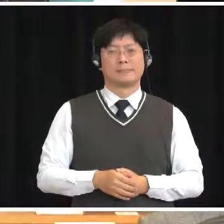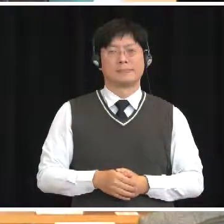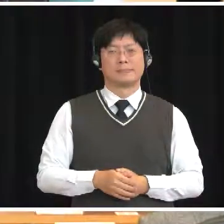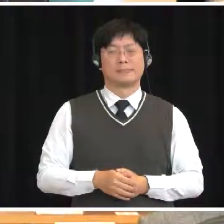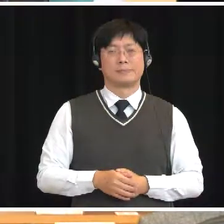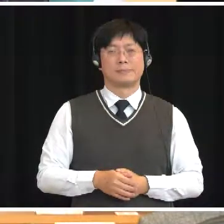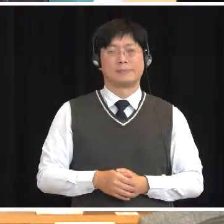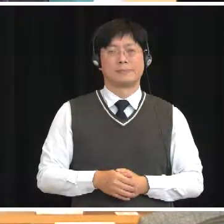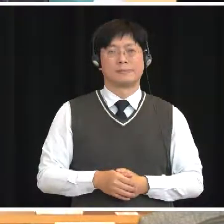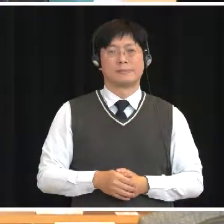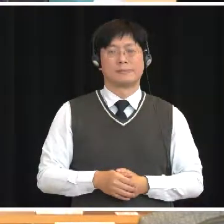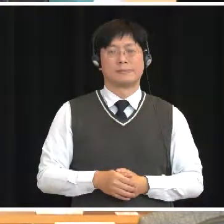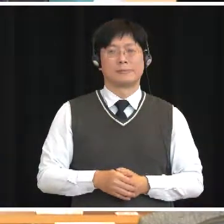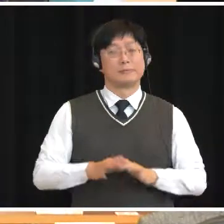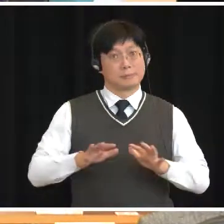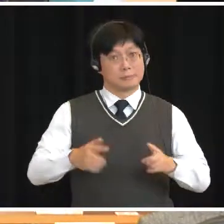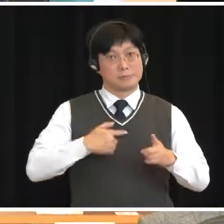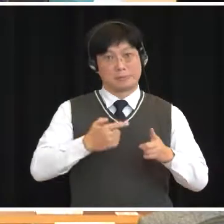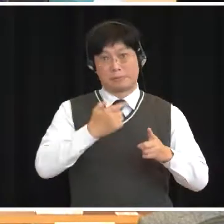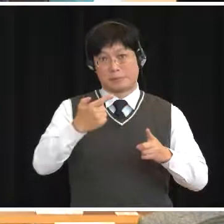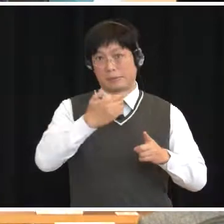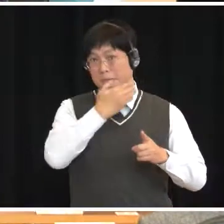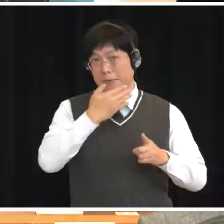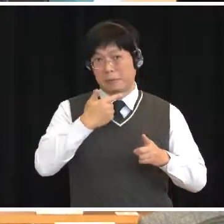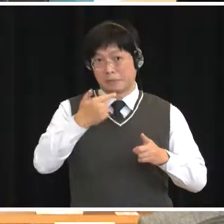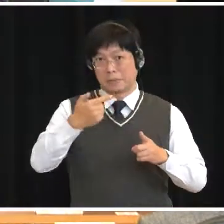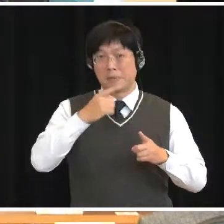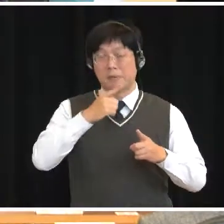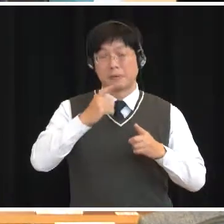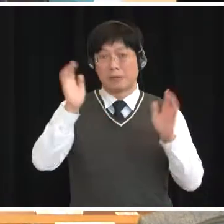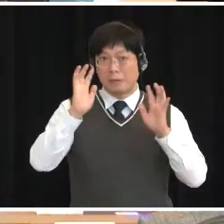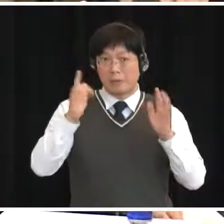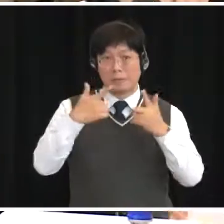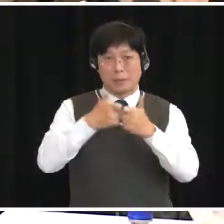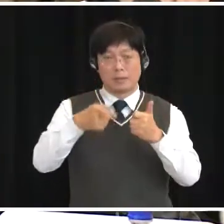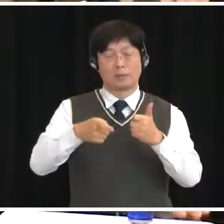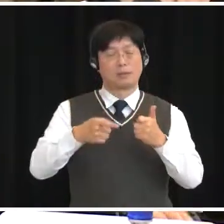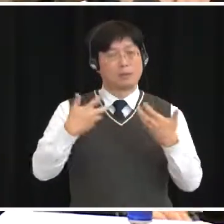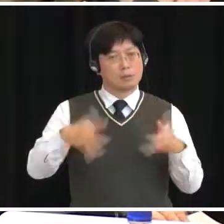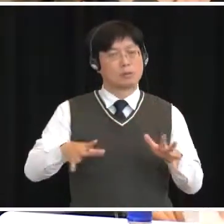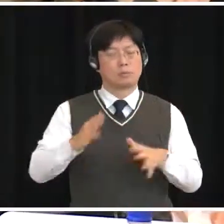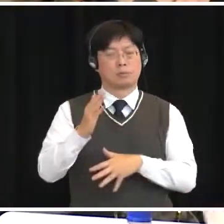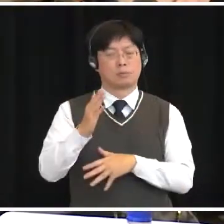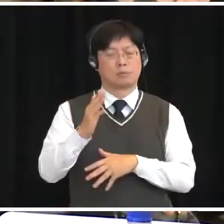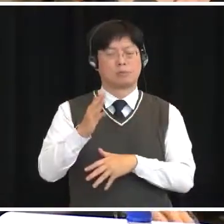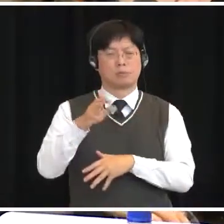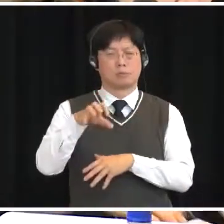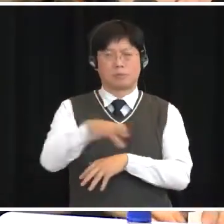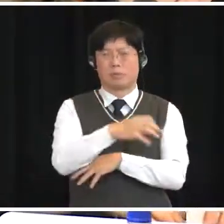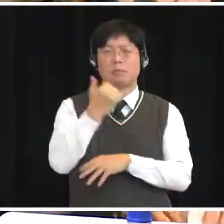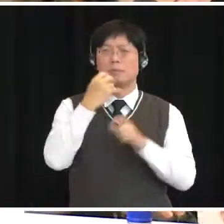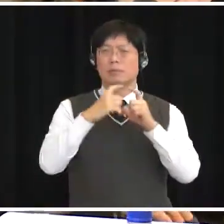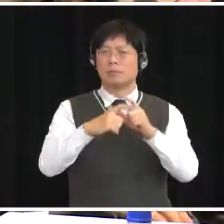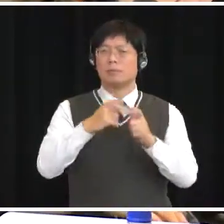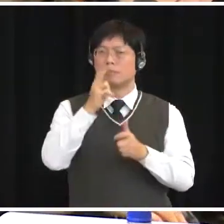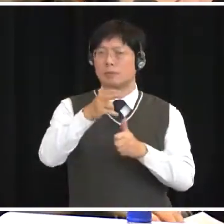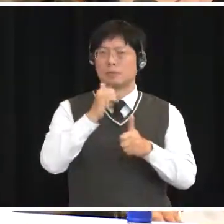about 0.03% higher than the other groups.